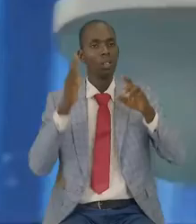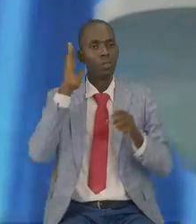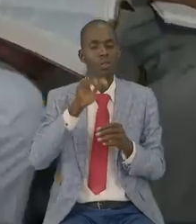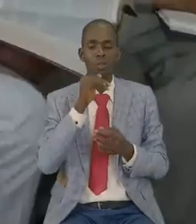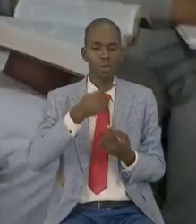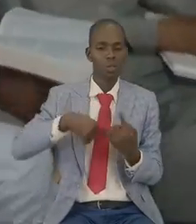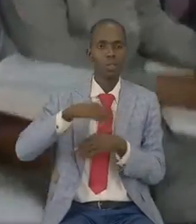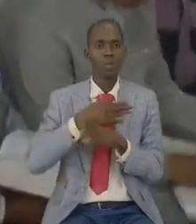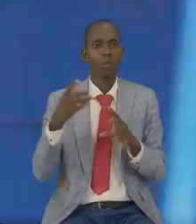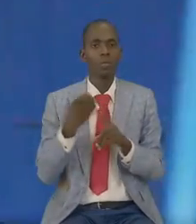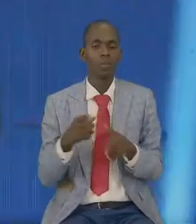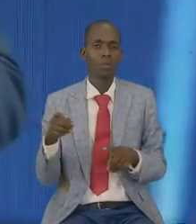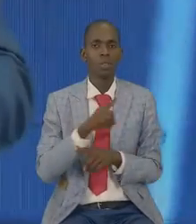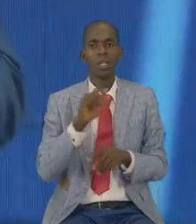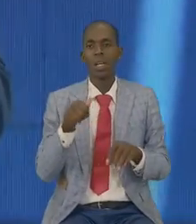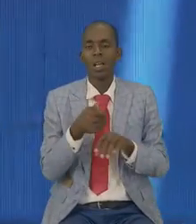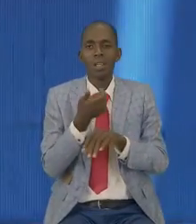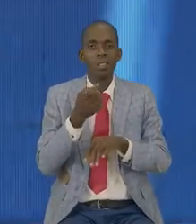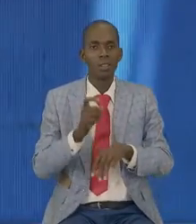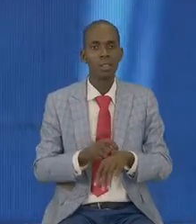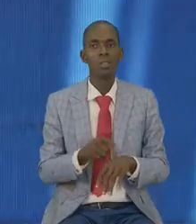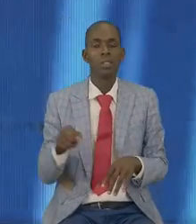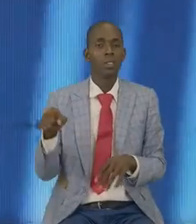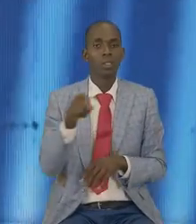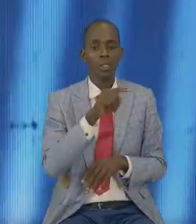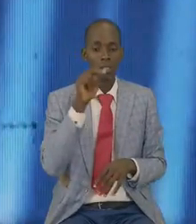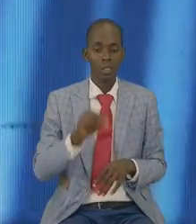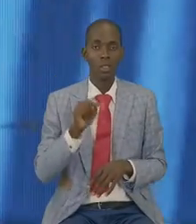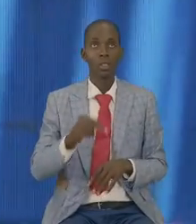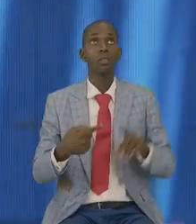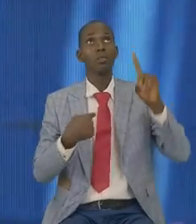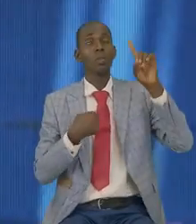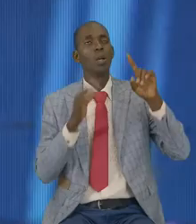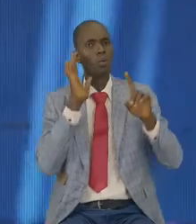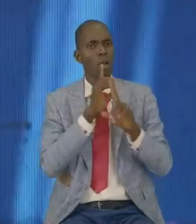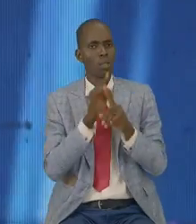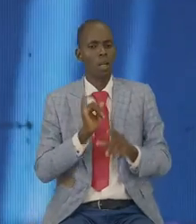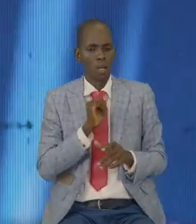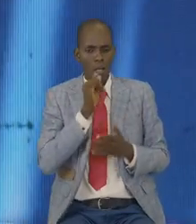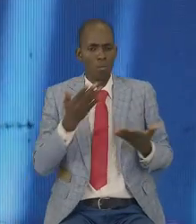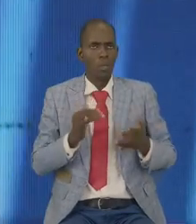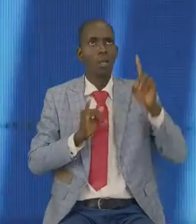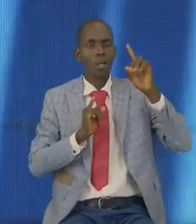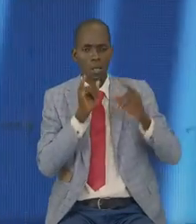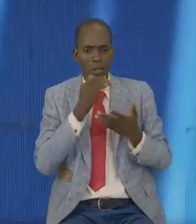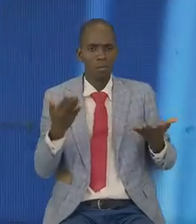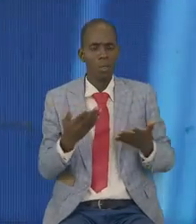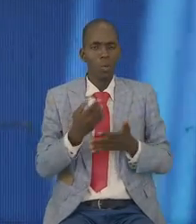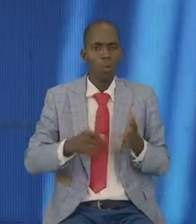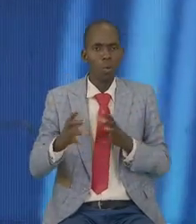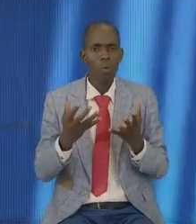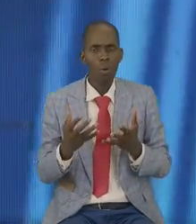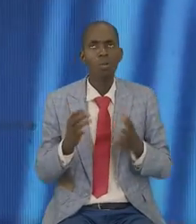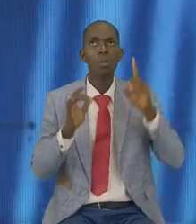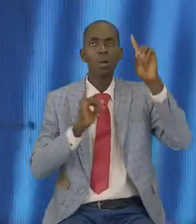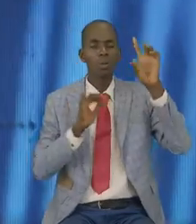them. Anytime they need me, I'll tell them, I'm here, what do you want? I'll do it for you.